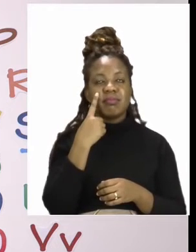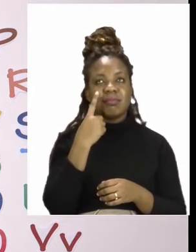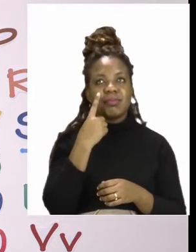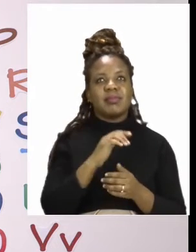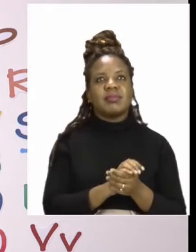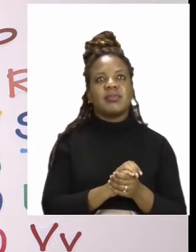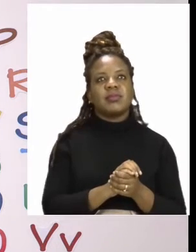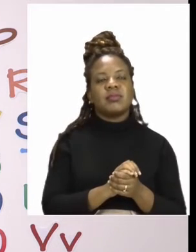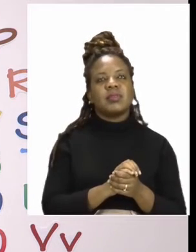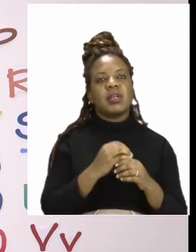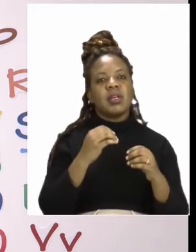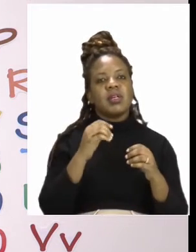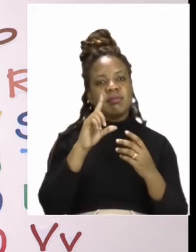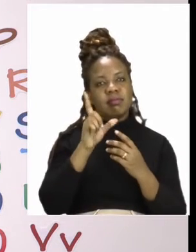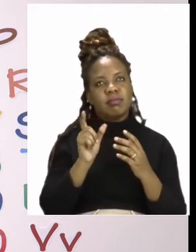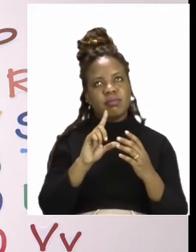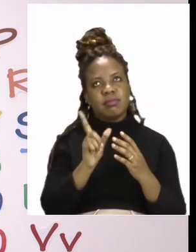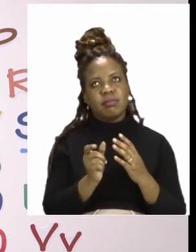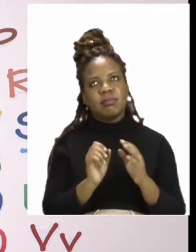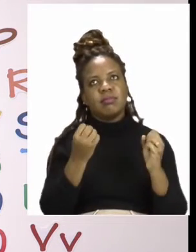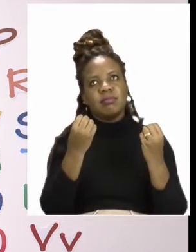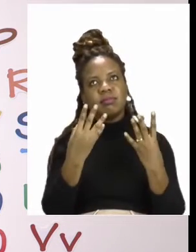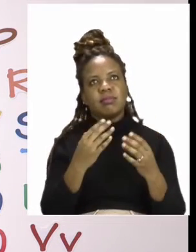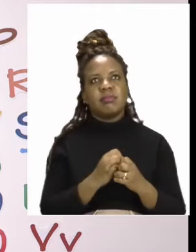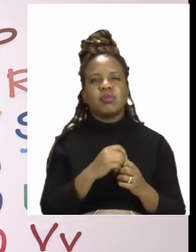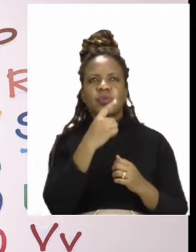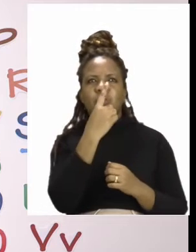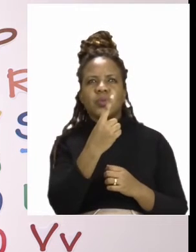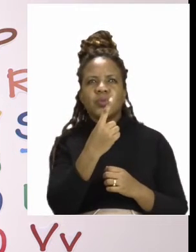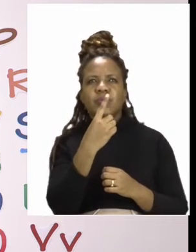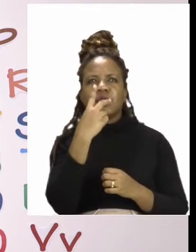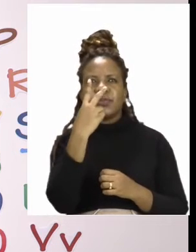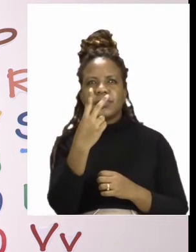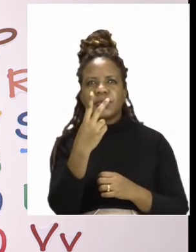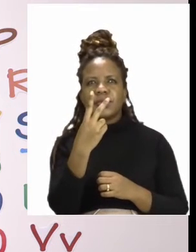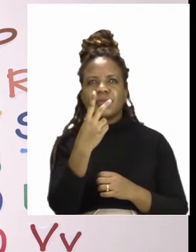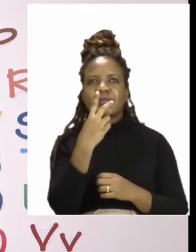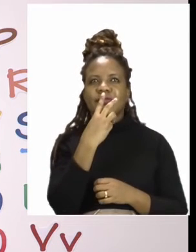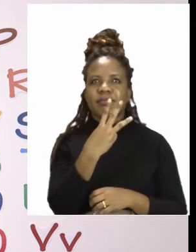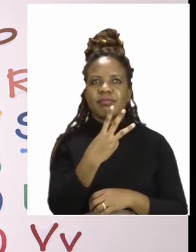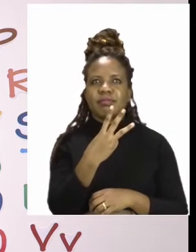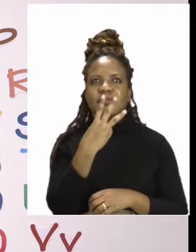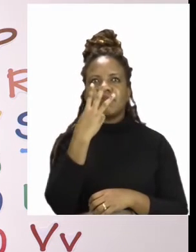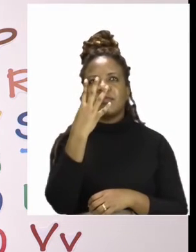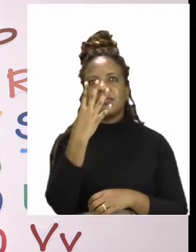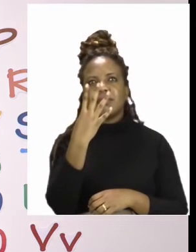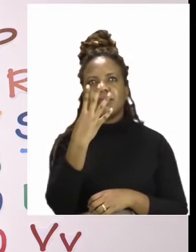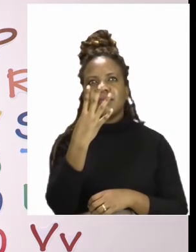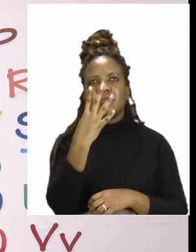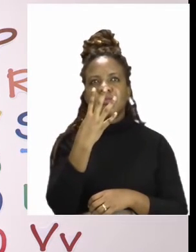how many leaves we actually have. 1, 2, 3,